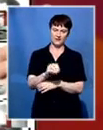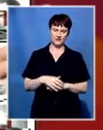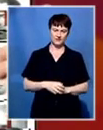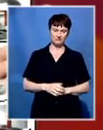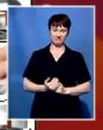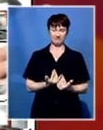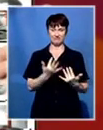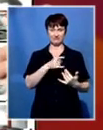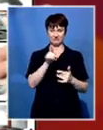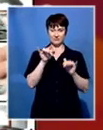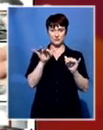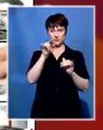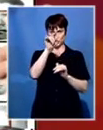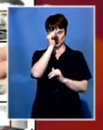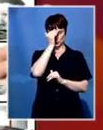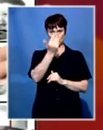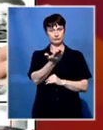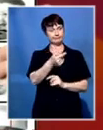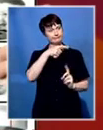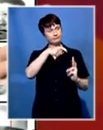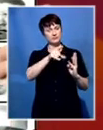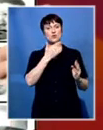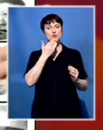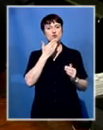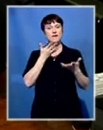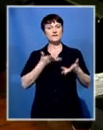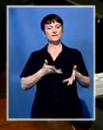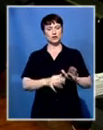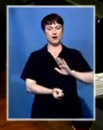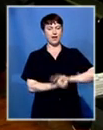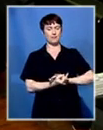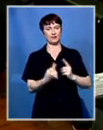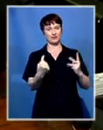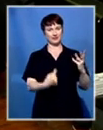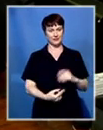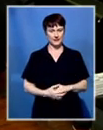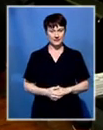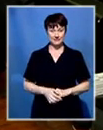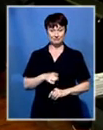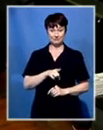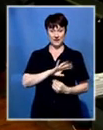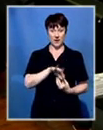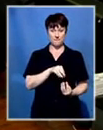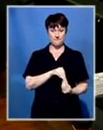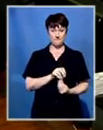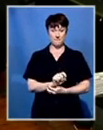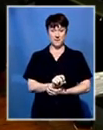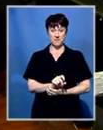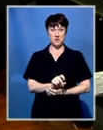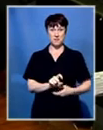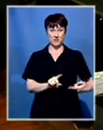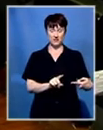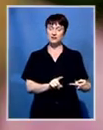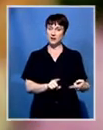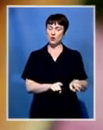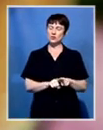Unknown faces of crime in South Africa. Numbers are nothing. This family is among